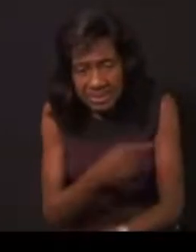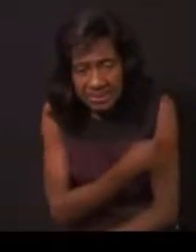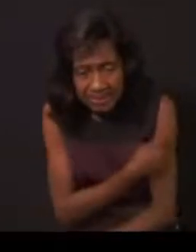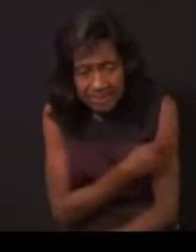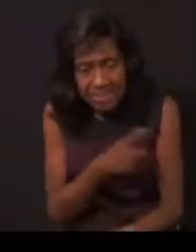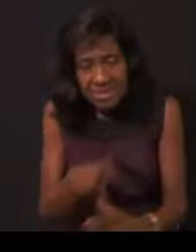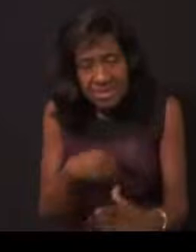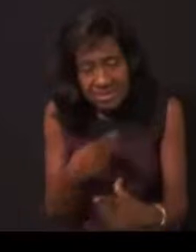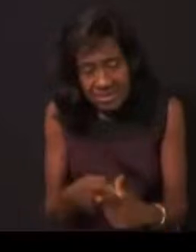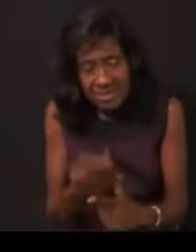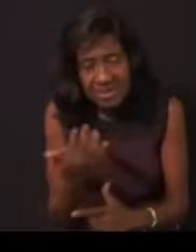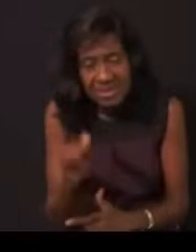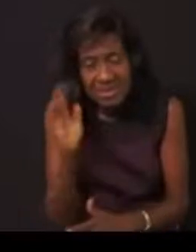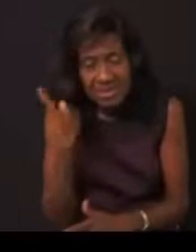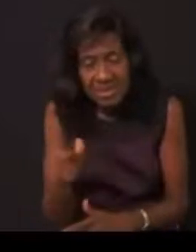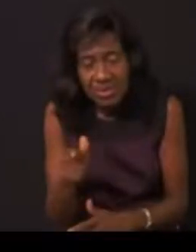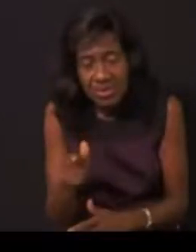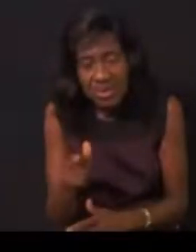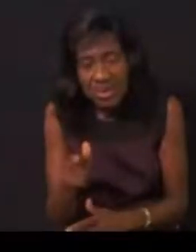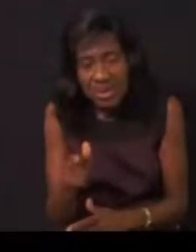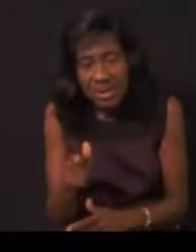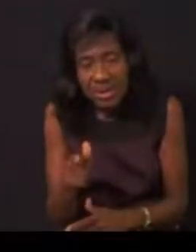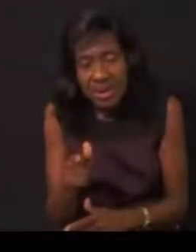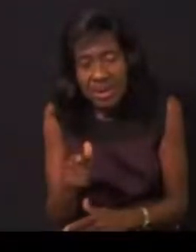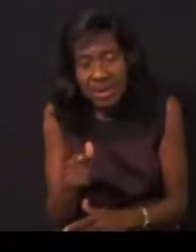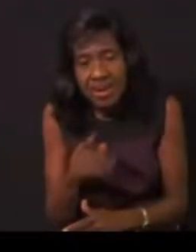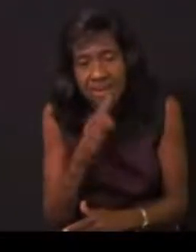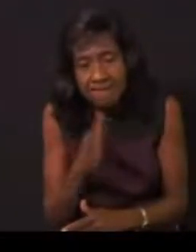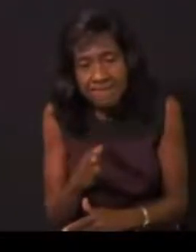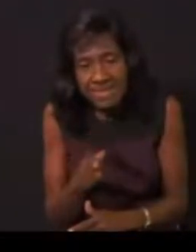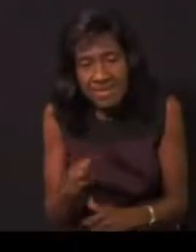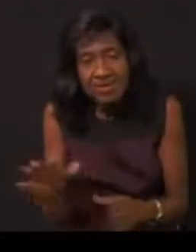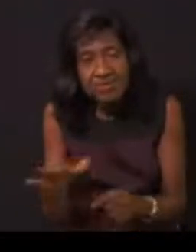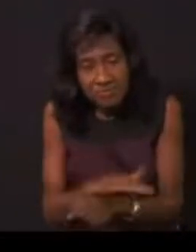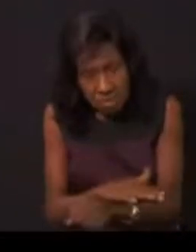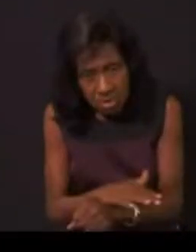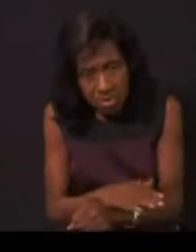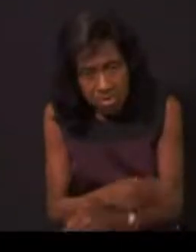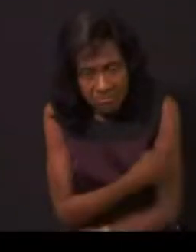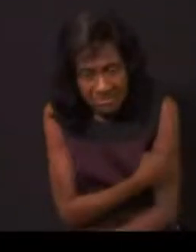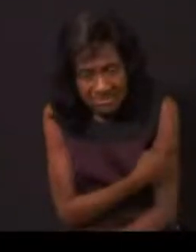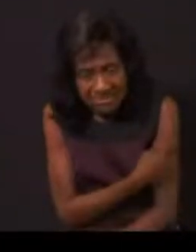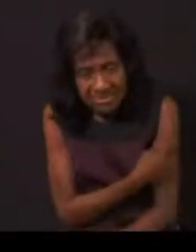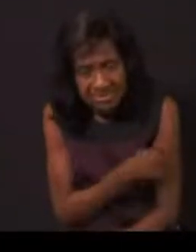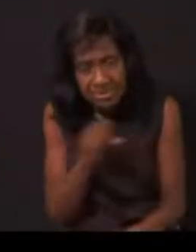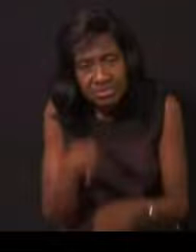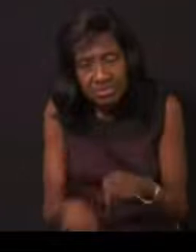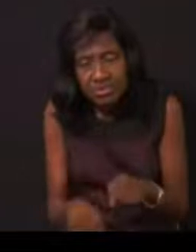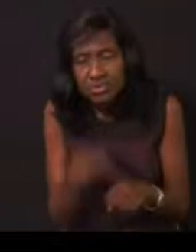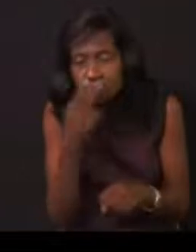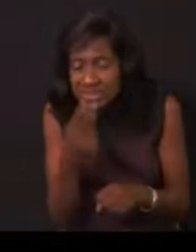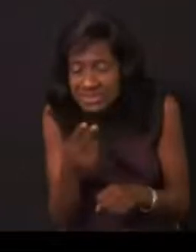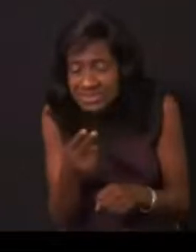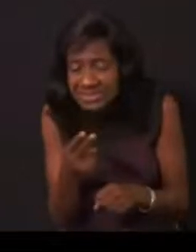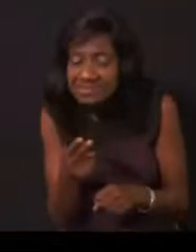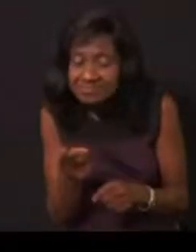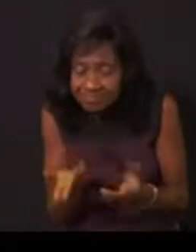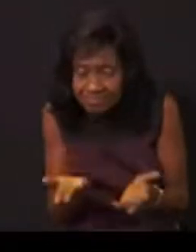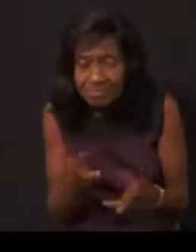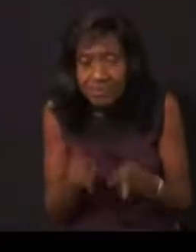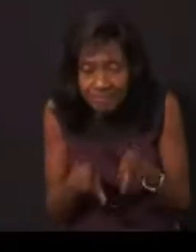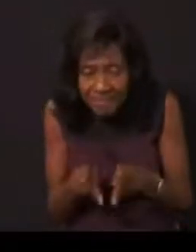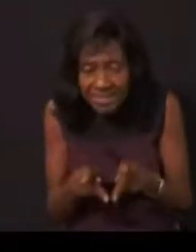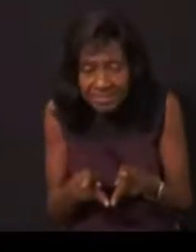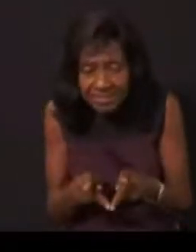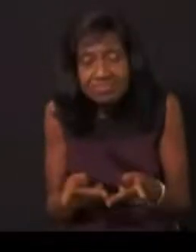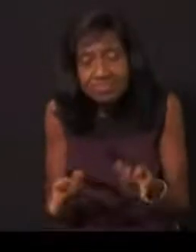here, that too will help push up our numbers. So we have seen steadily an increase in our uptake, and we applaud our community